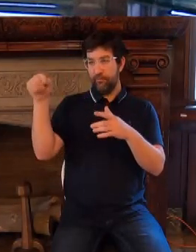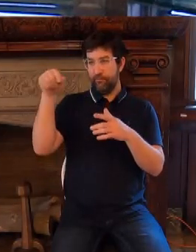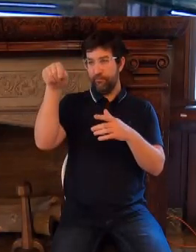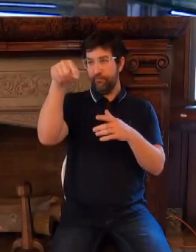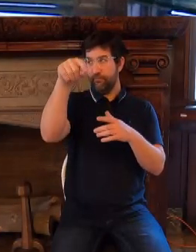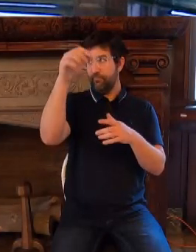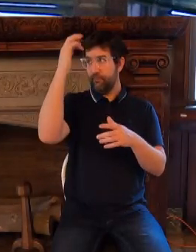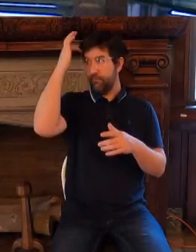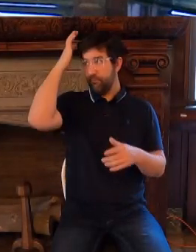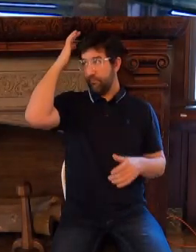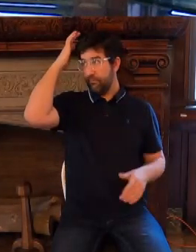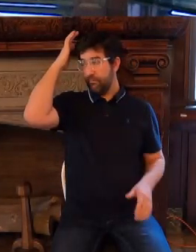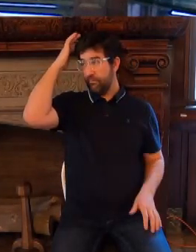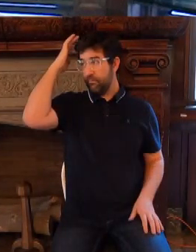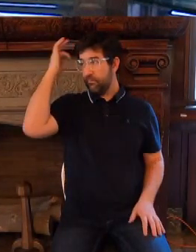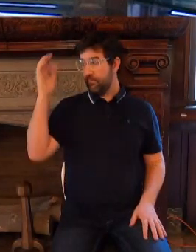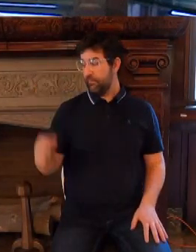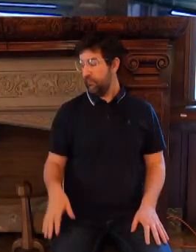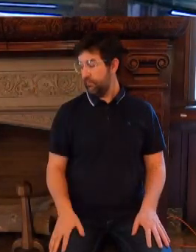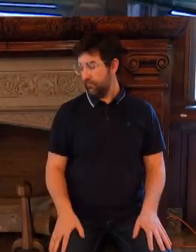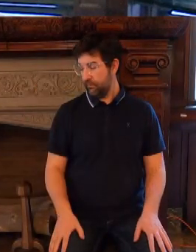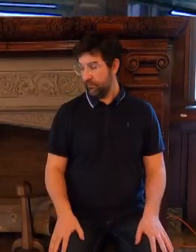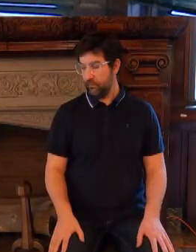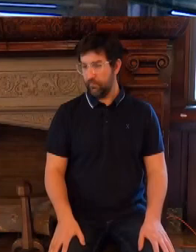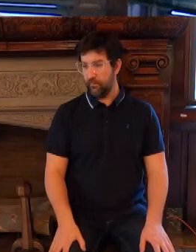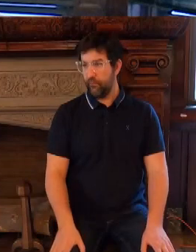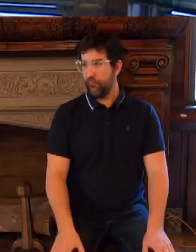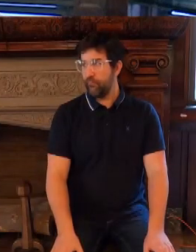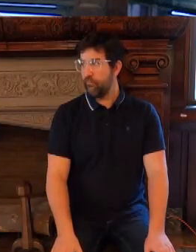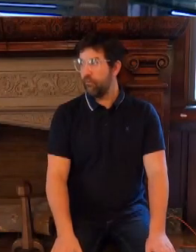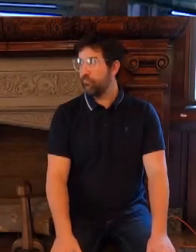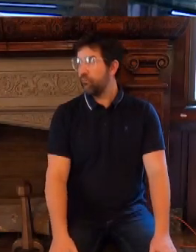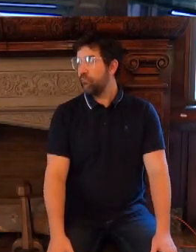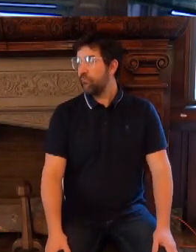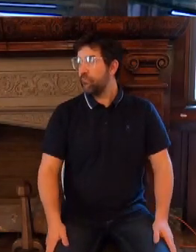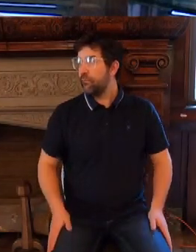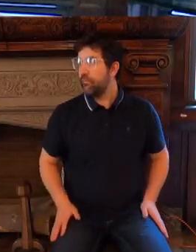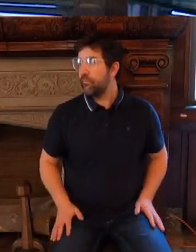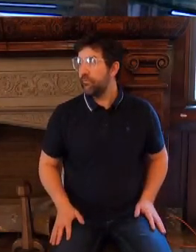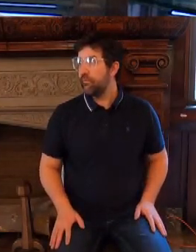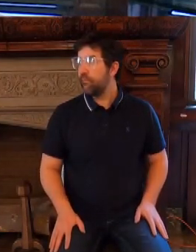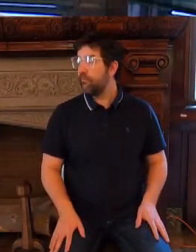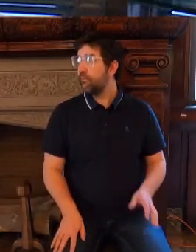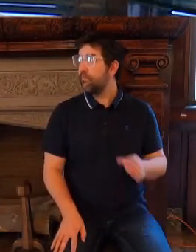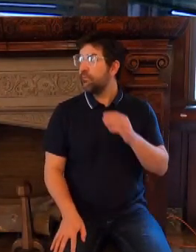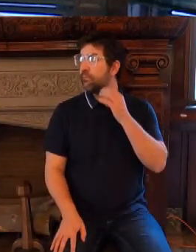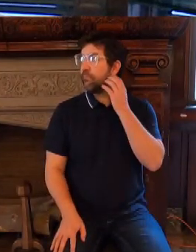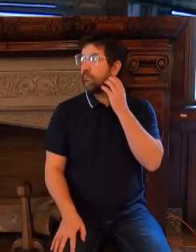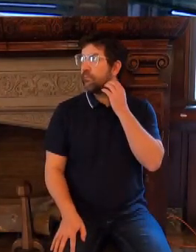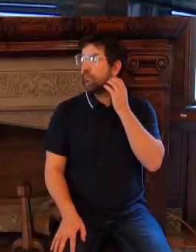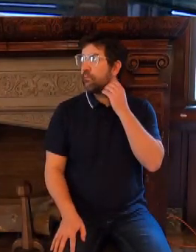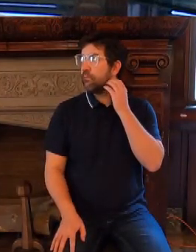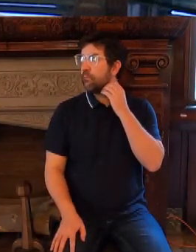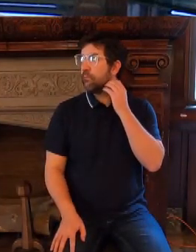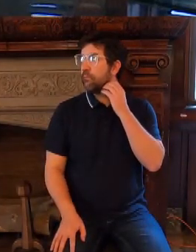Can I have 1 second? Oh, yeah. If I'm missing anything, definitely interrupt me. Okay. Please do. I'm sorry, Rebecca.